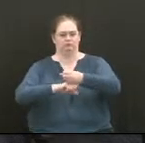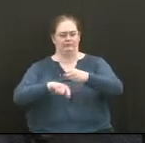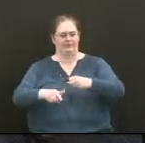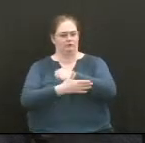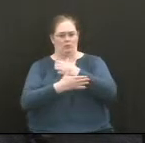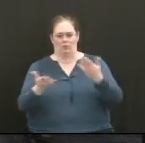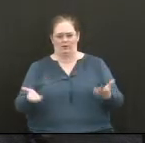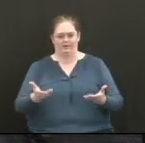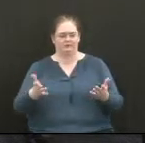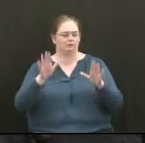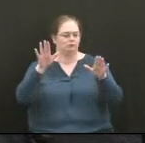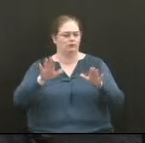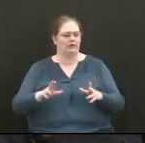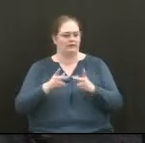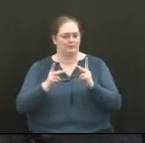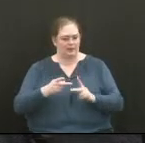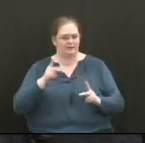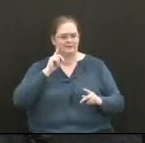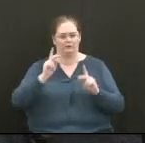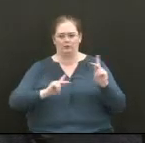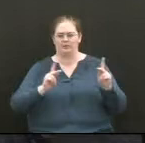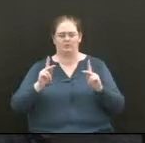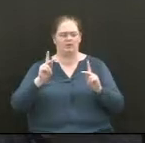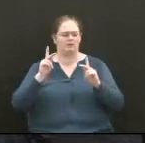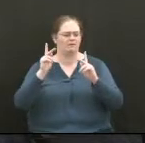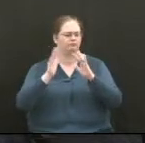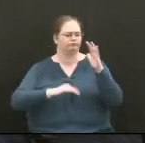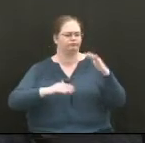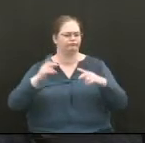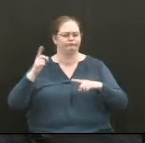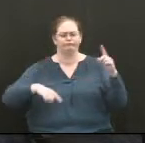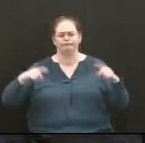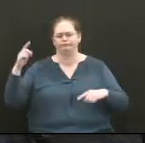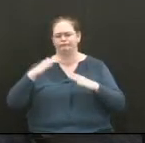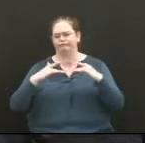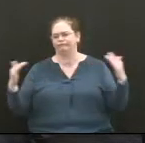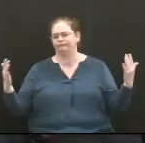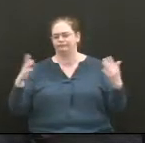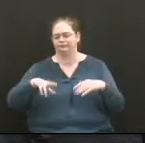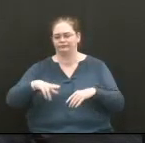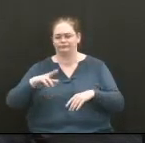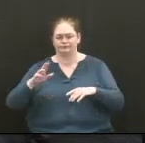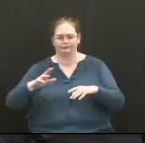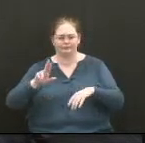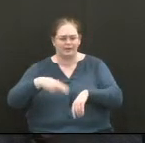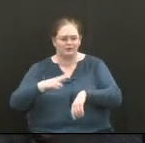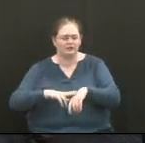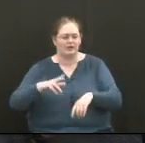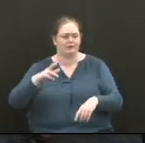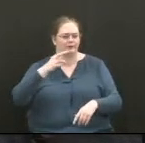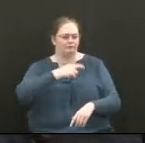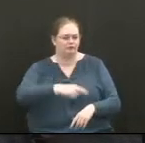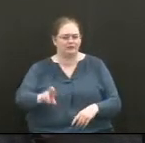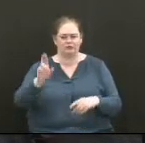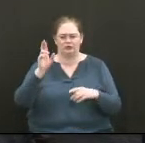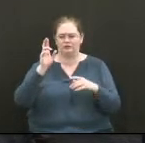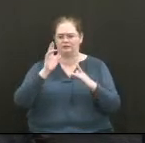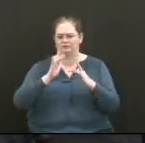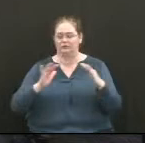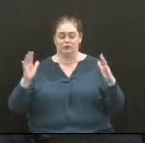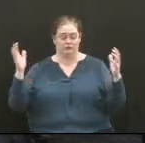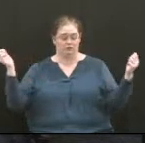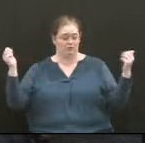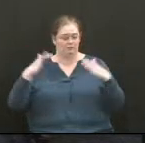great place for people of all nationalities, of all religions, of all kinds of diversities to be able to live